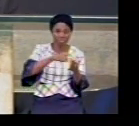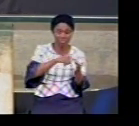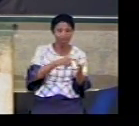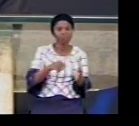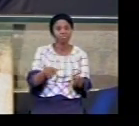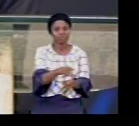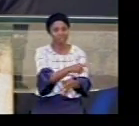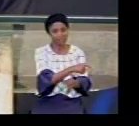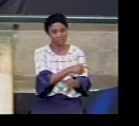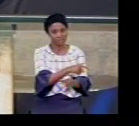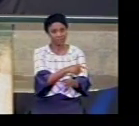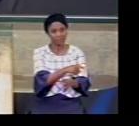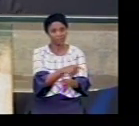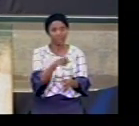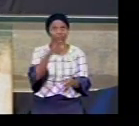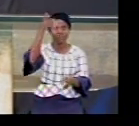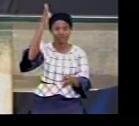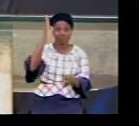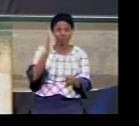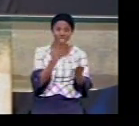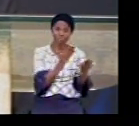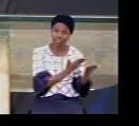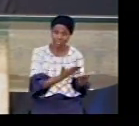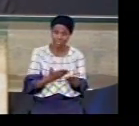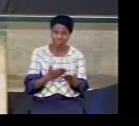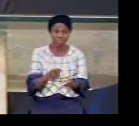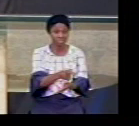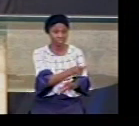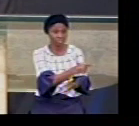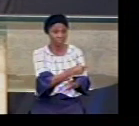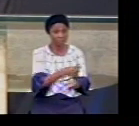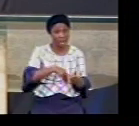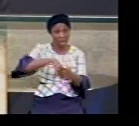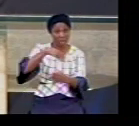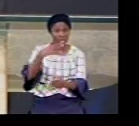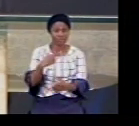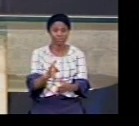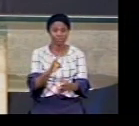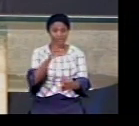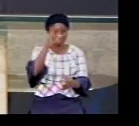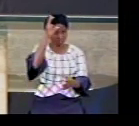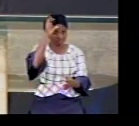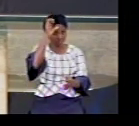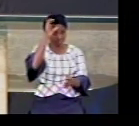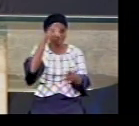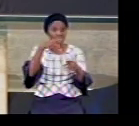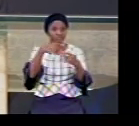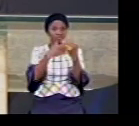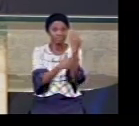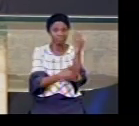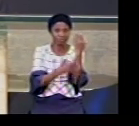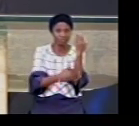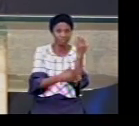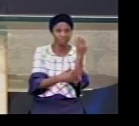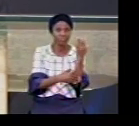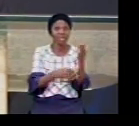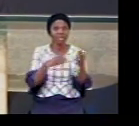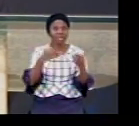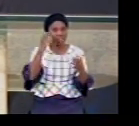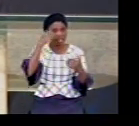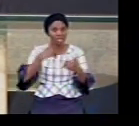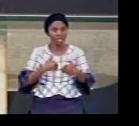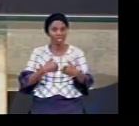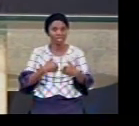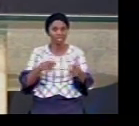God brought them out of Egypt. He has, as it were, the